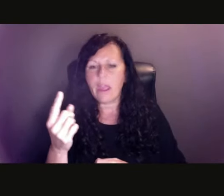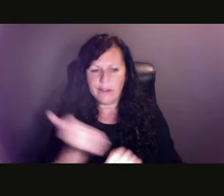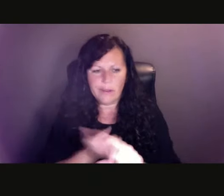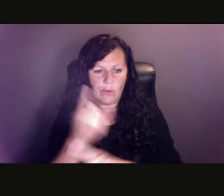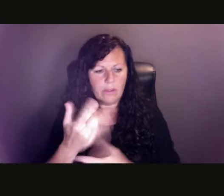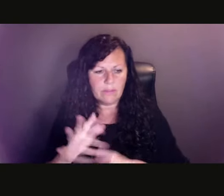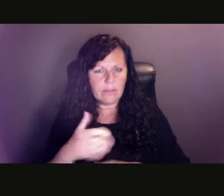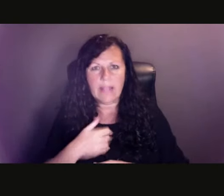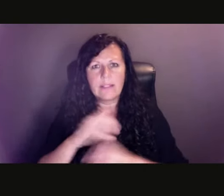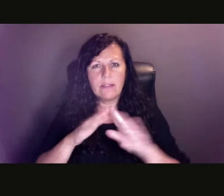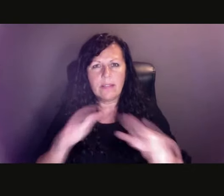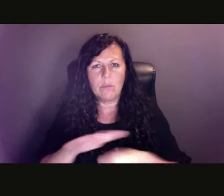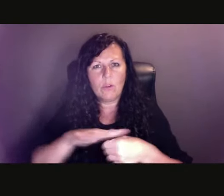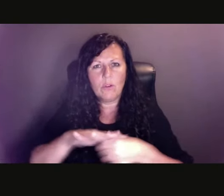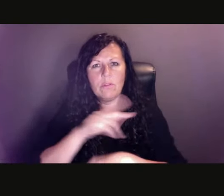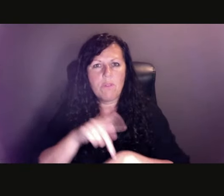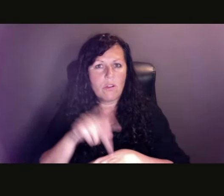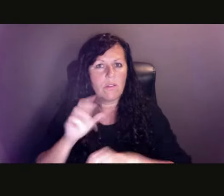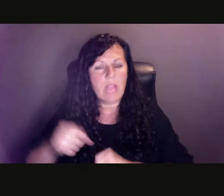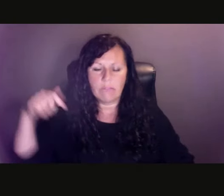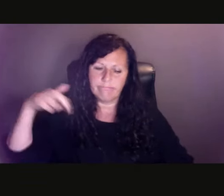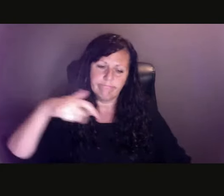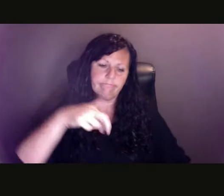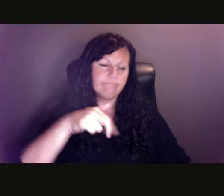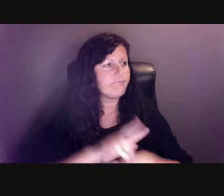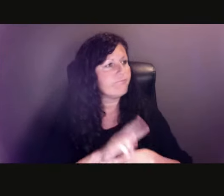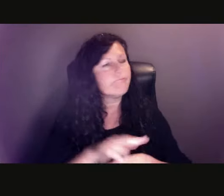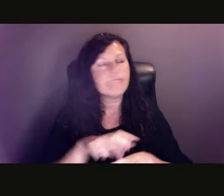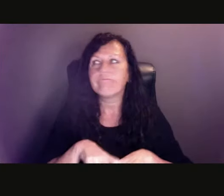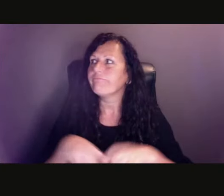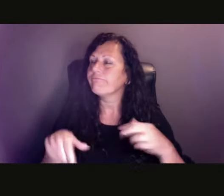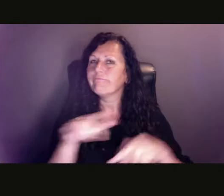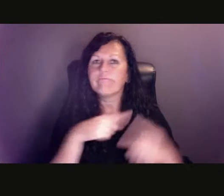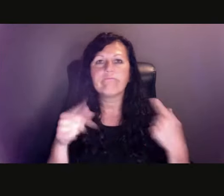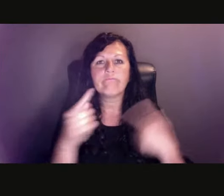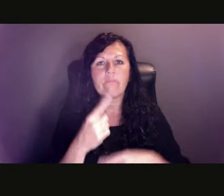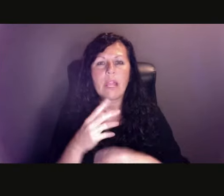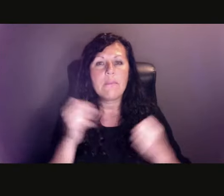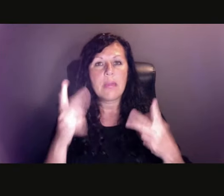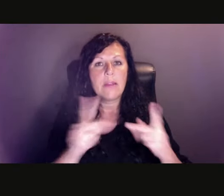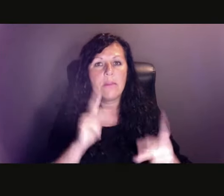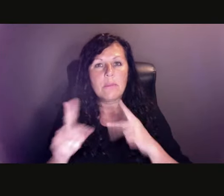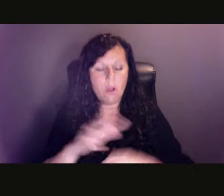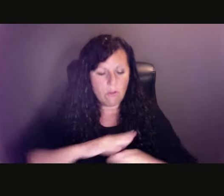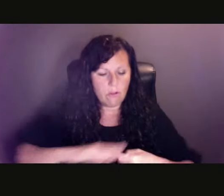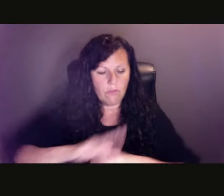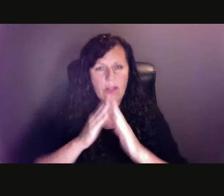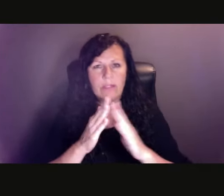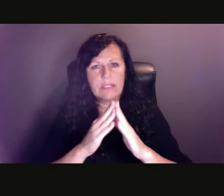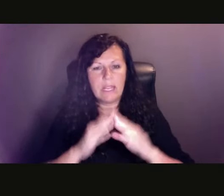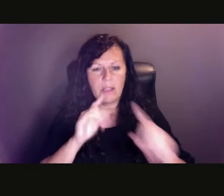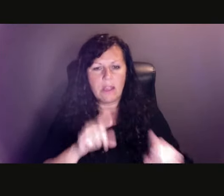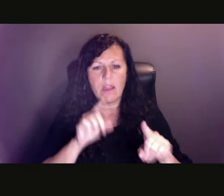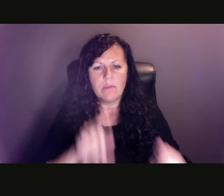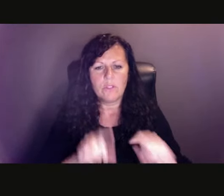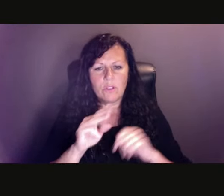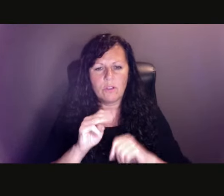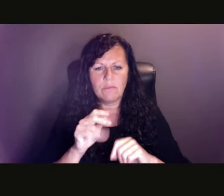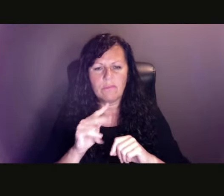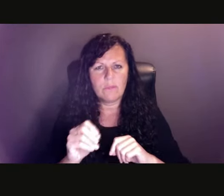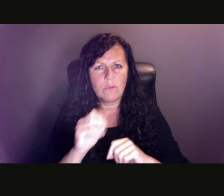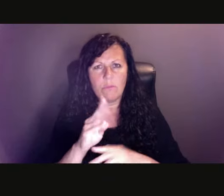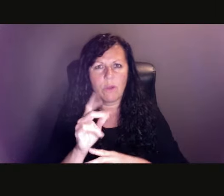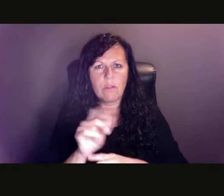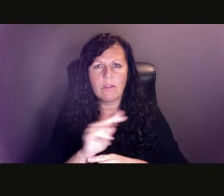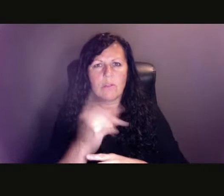to. And many people from all over the city and beyond come to Minto Brown. It's one of the crown jewels of our city. It's